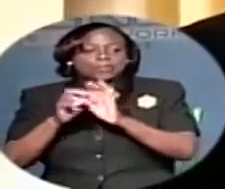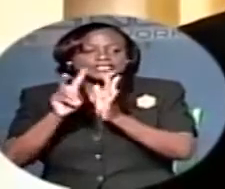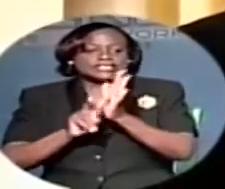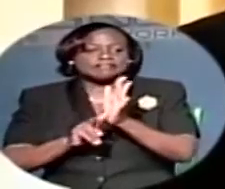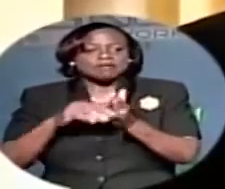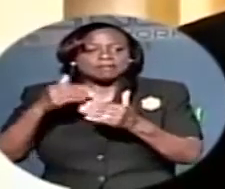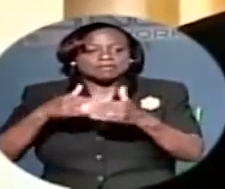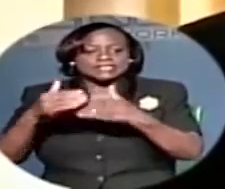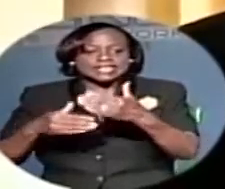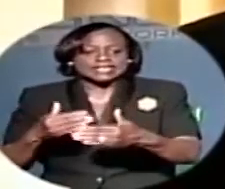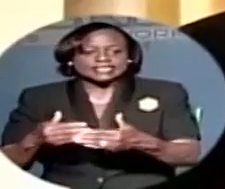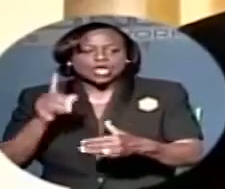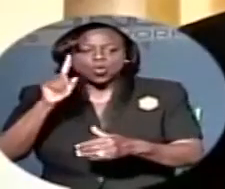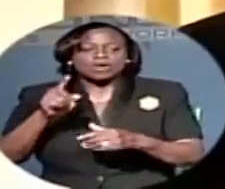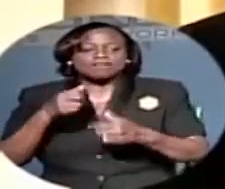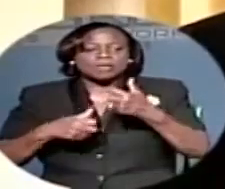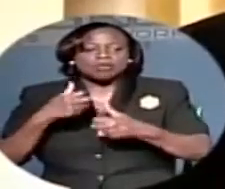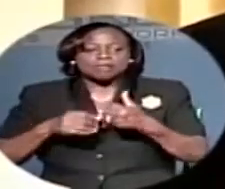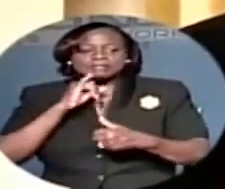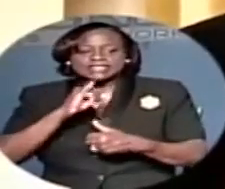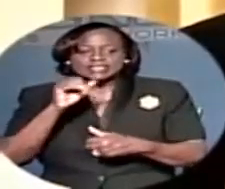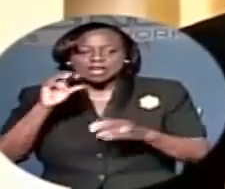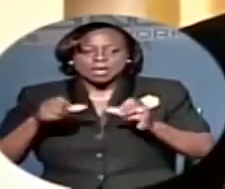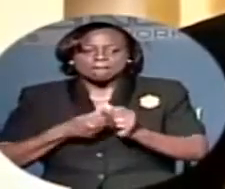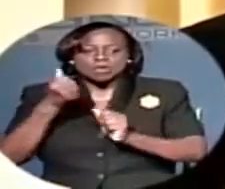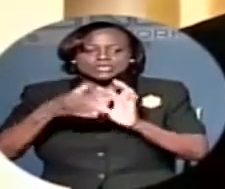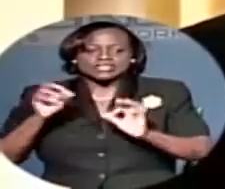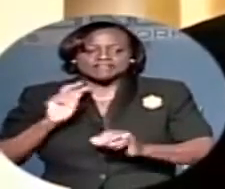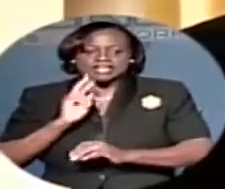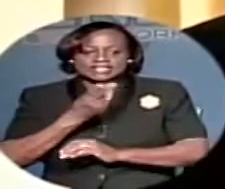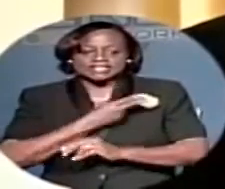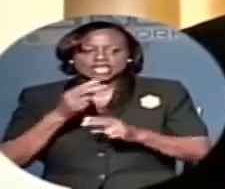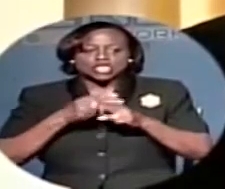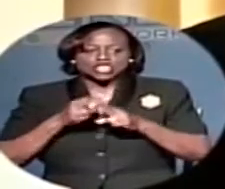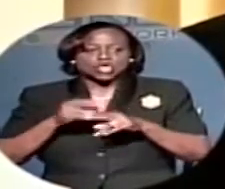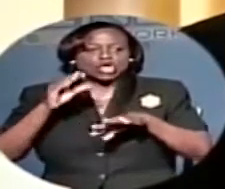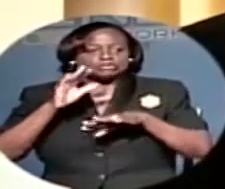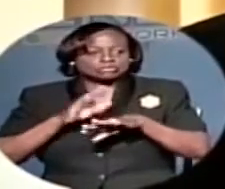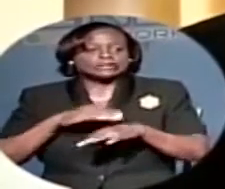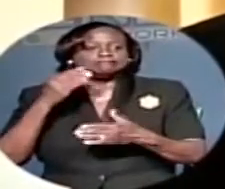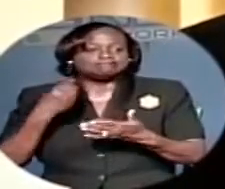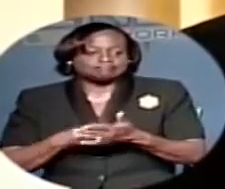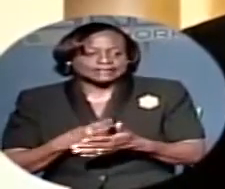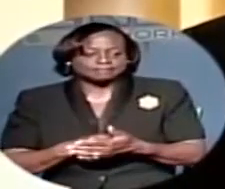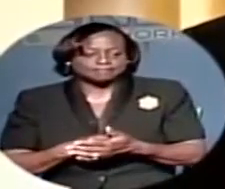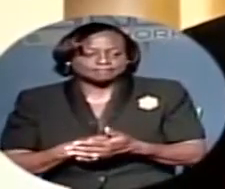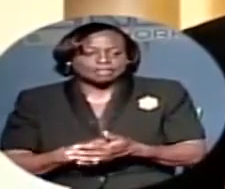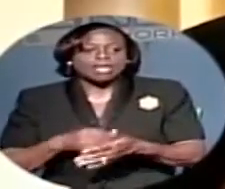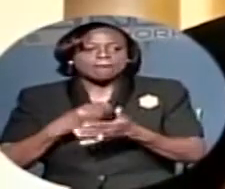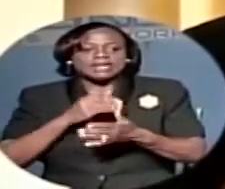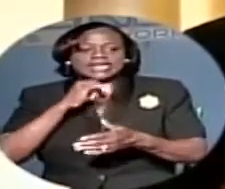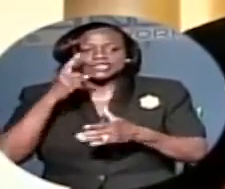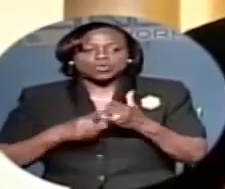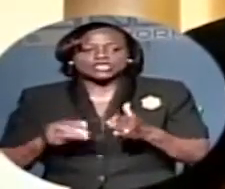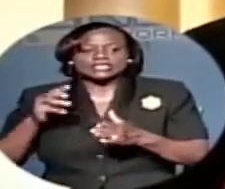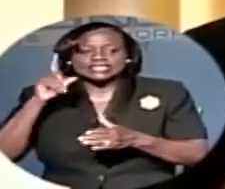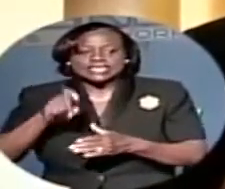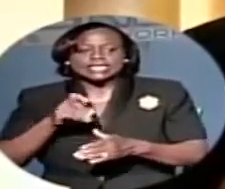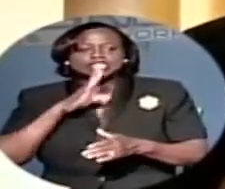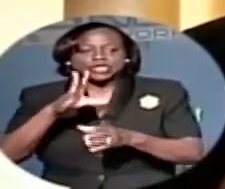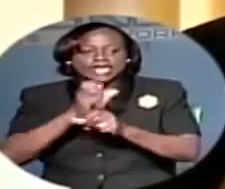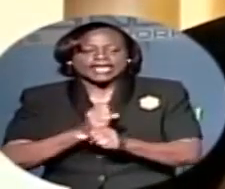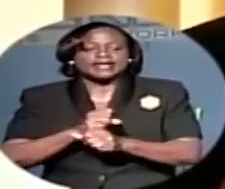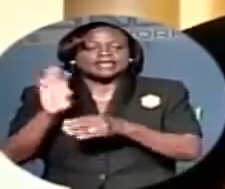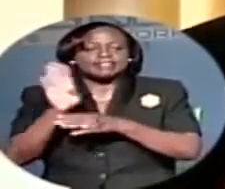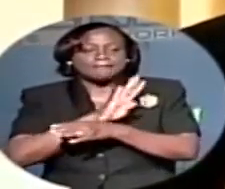is most of us are short on capital. Capital is what is needed to get the